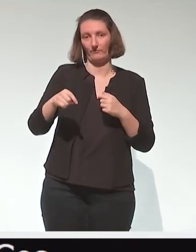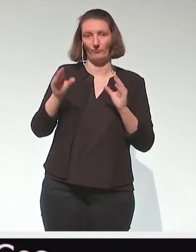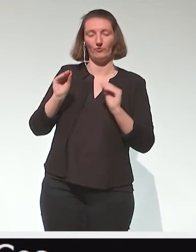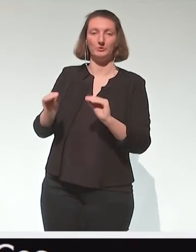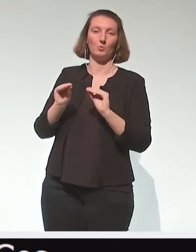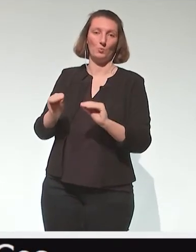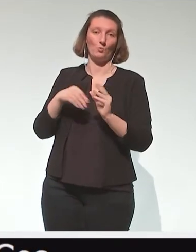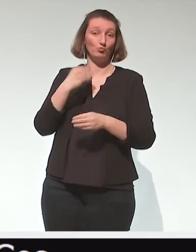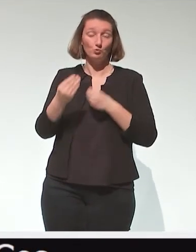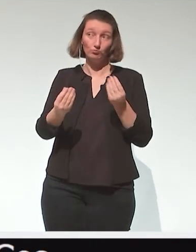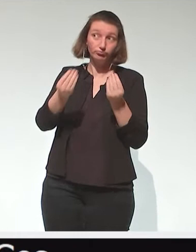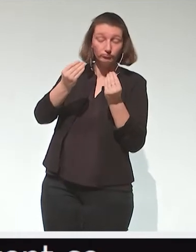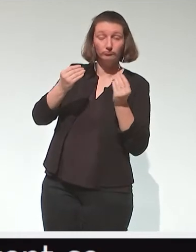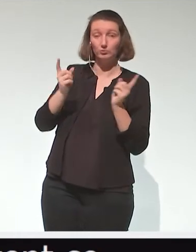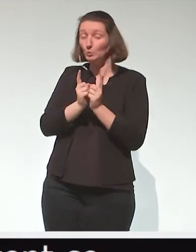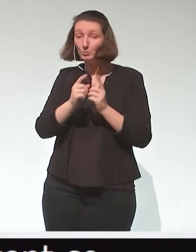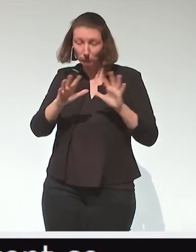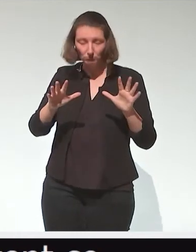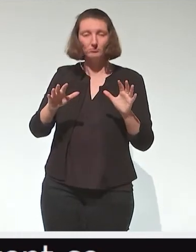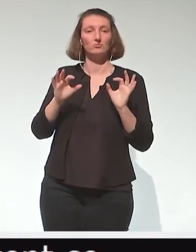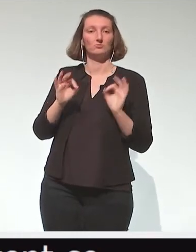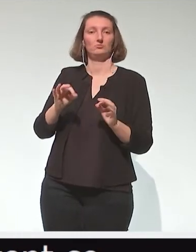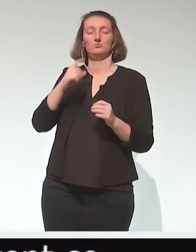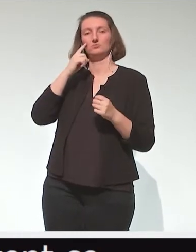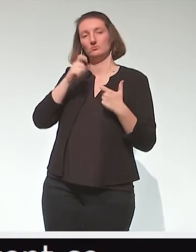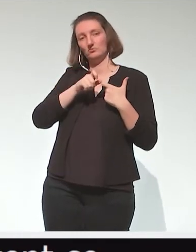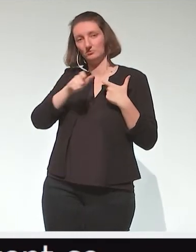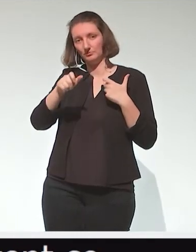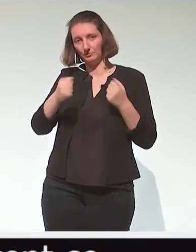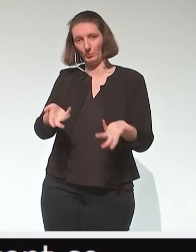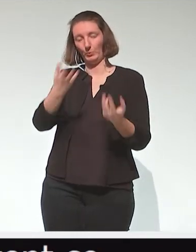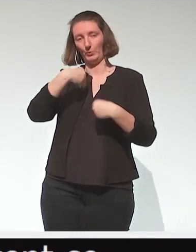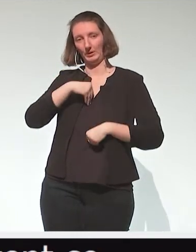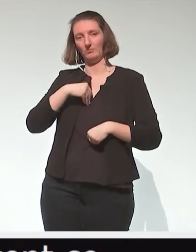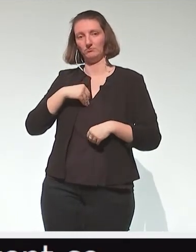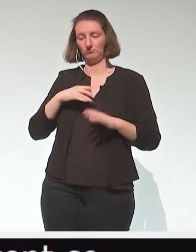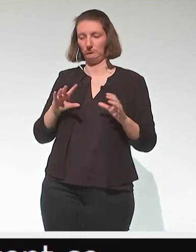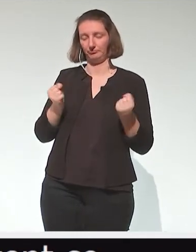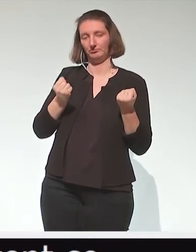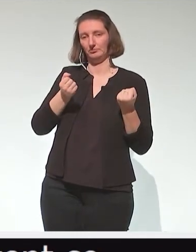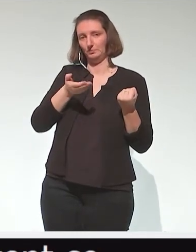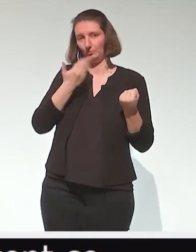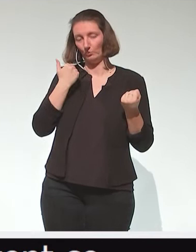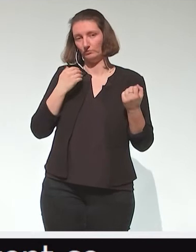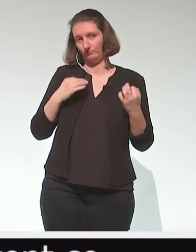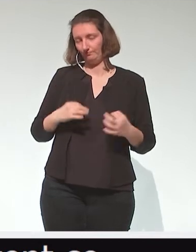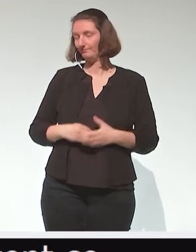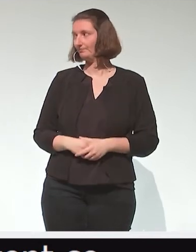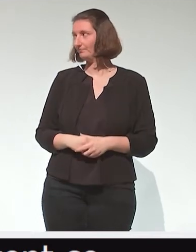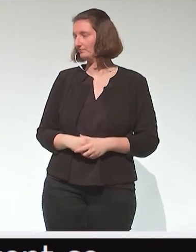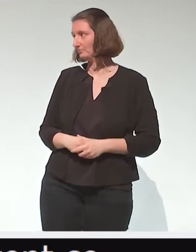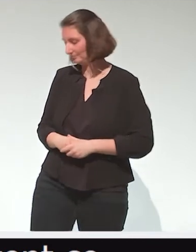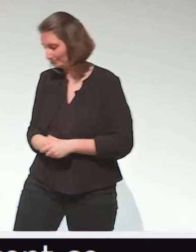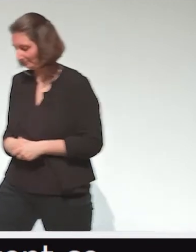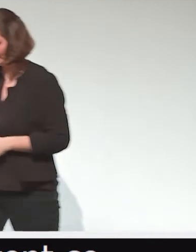that they need to finish. I think we are on a good way. I always say that. We have a long way, but